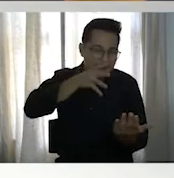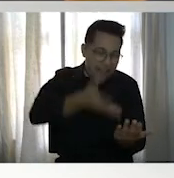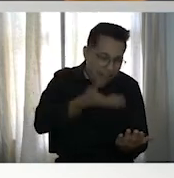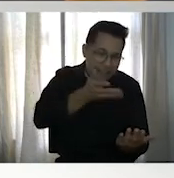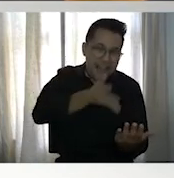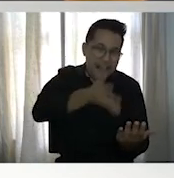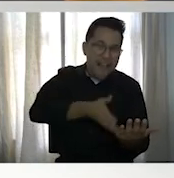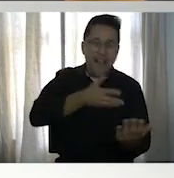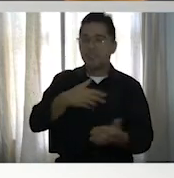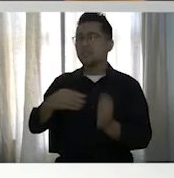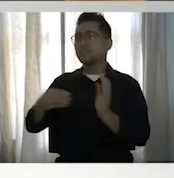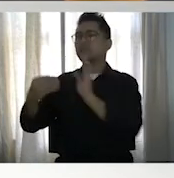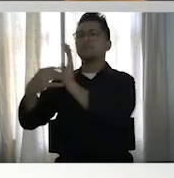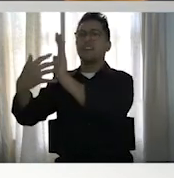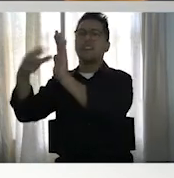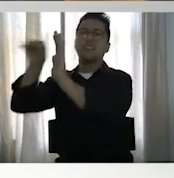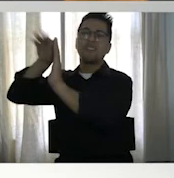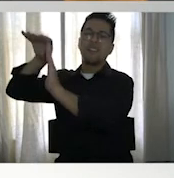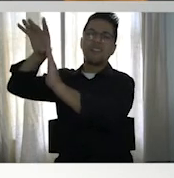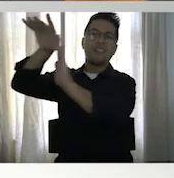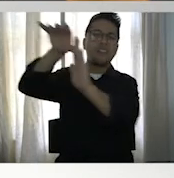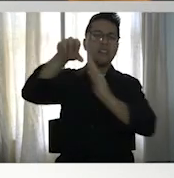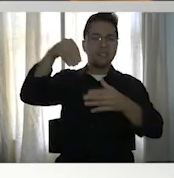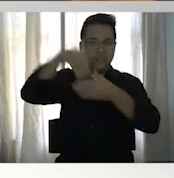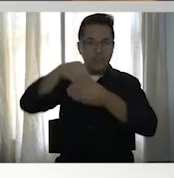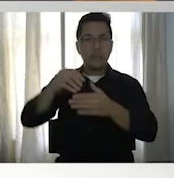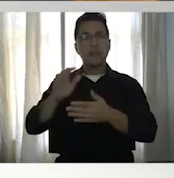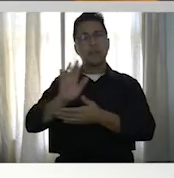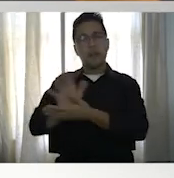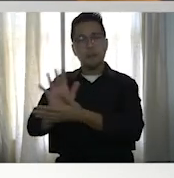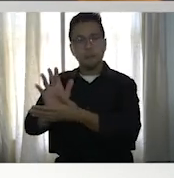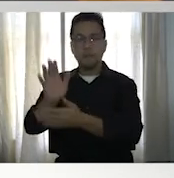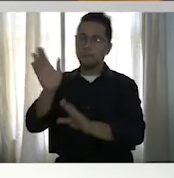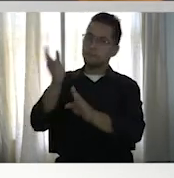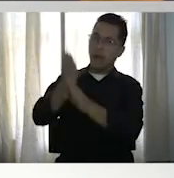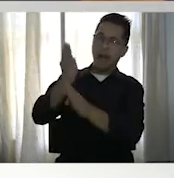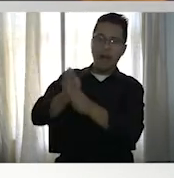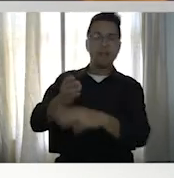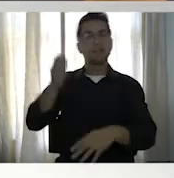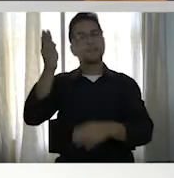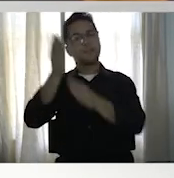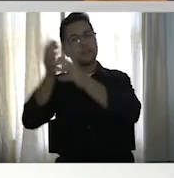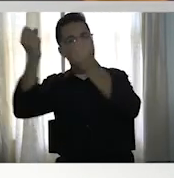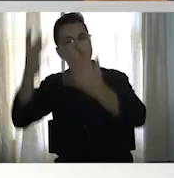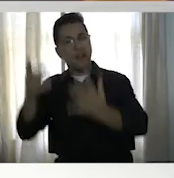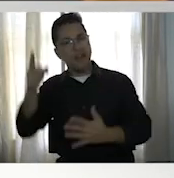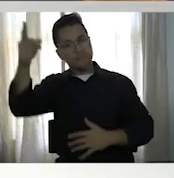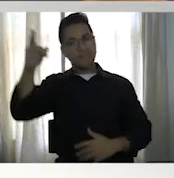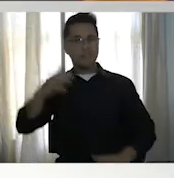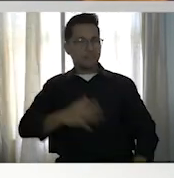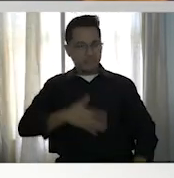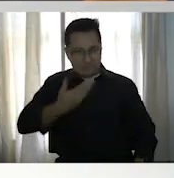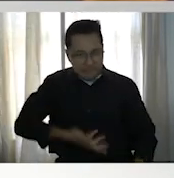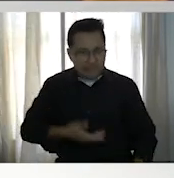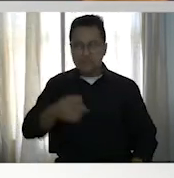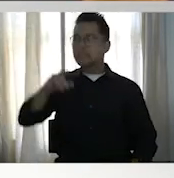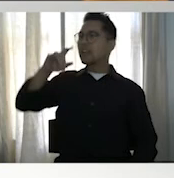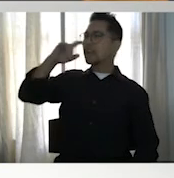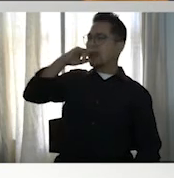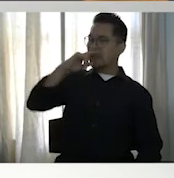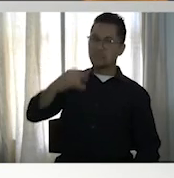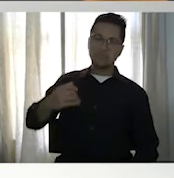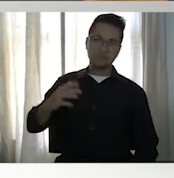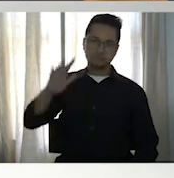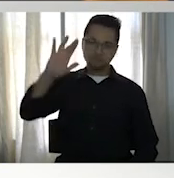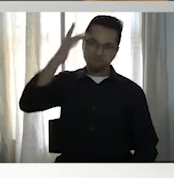that recording in the bus going home the whole time. The bus driver, as a result, was very upset. The kids were very